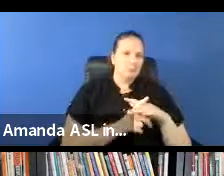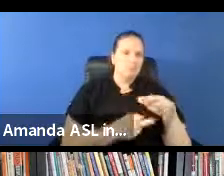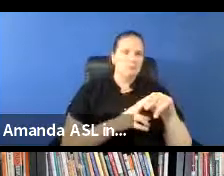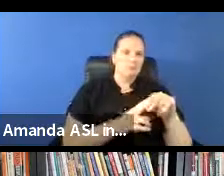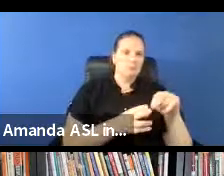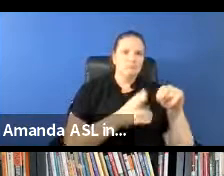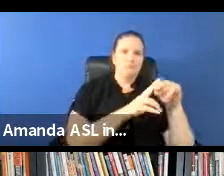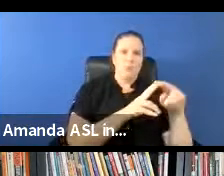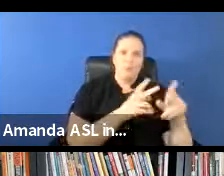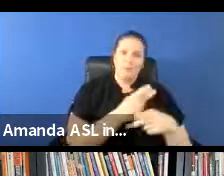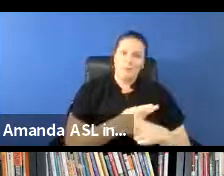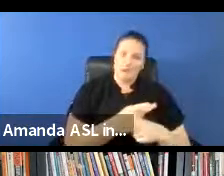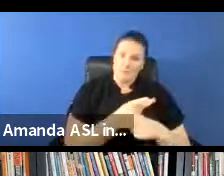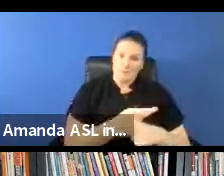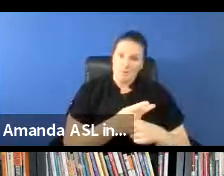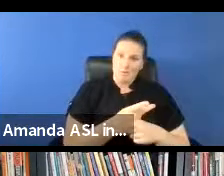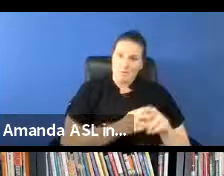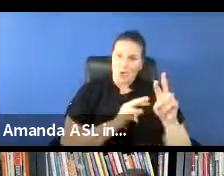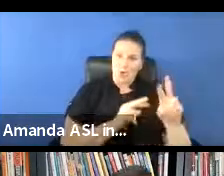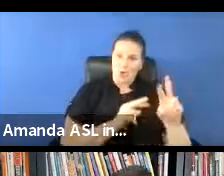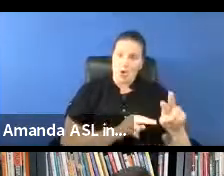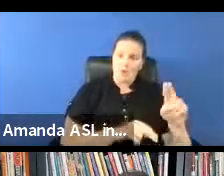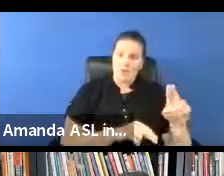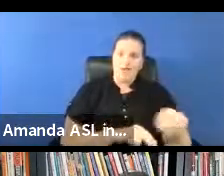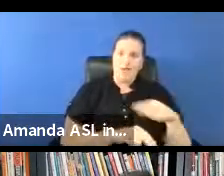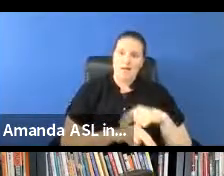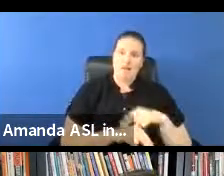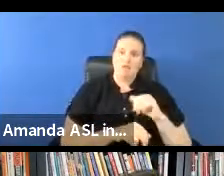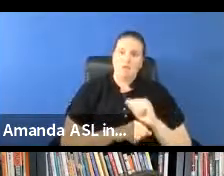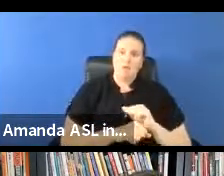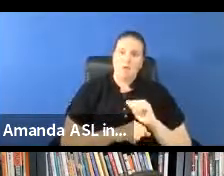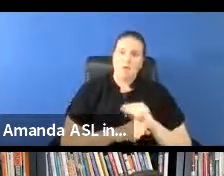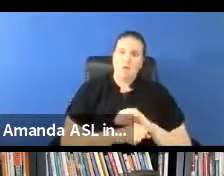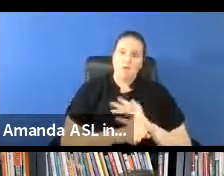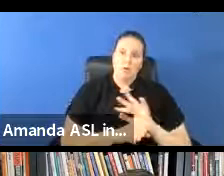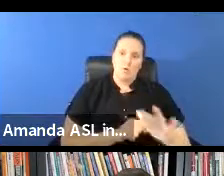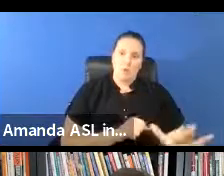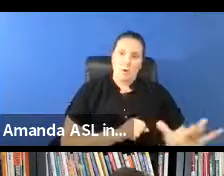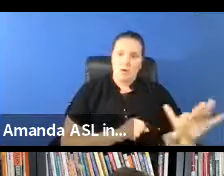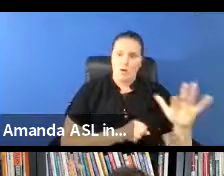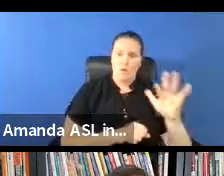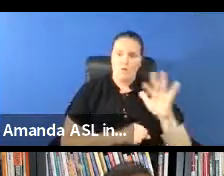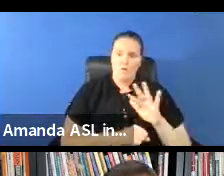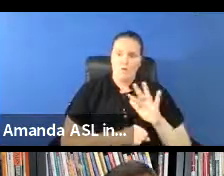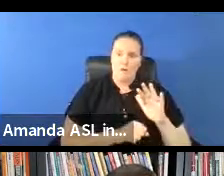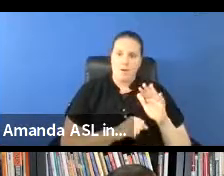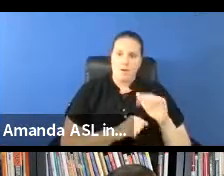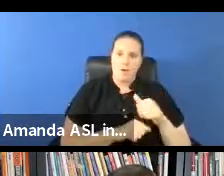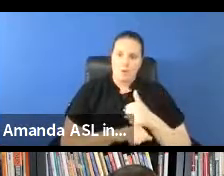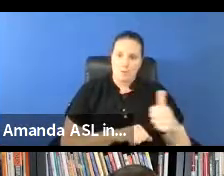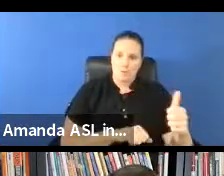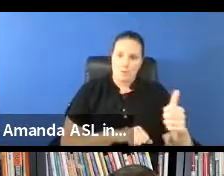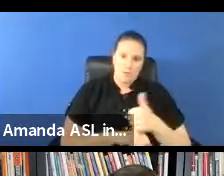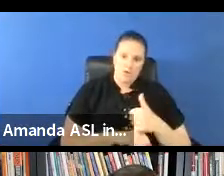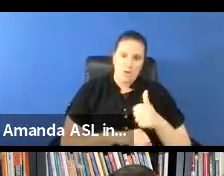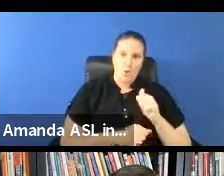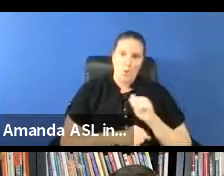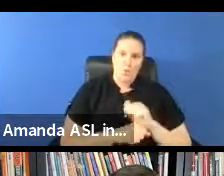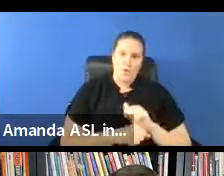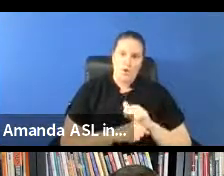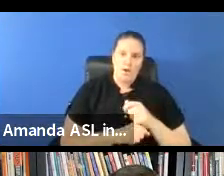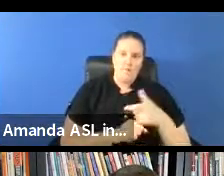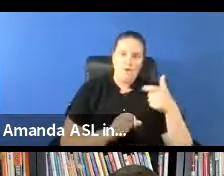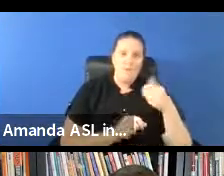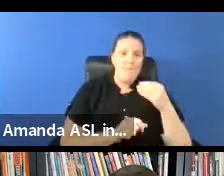very careful. We want to look at some of the national work that's being done around commuting and working from